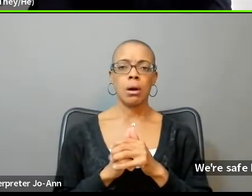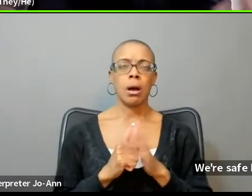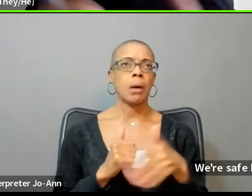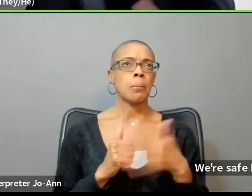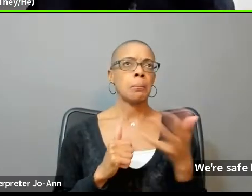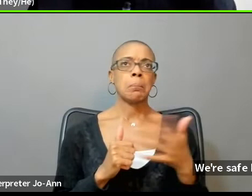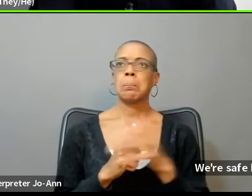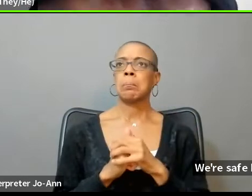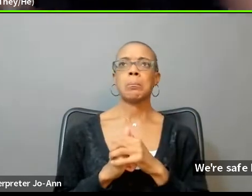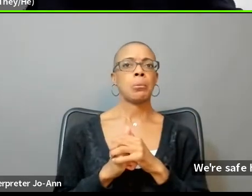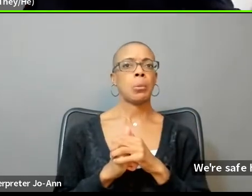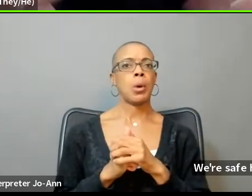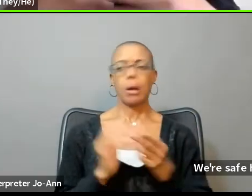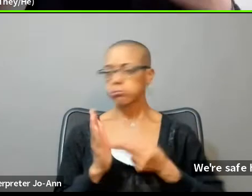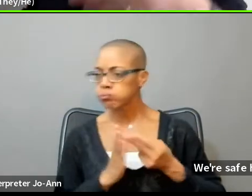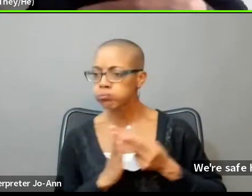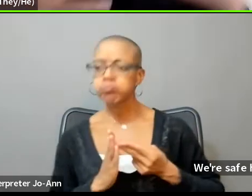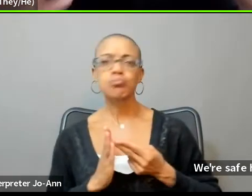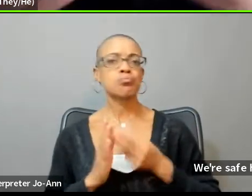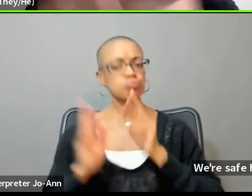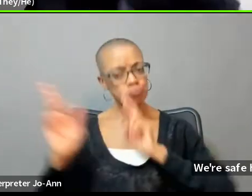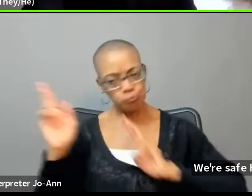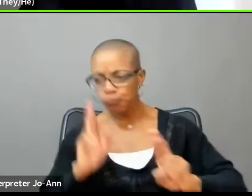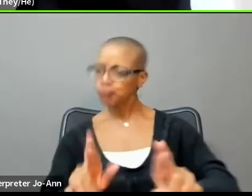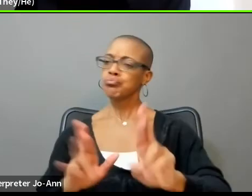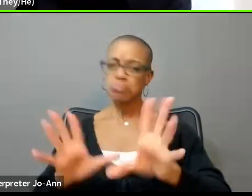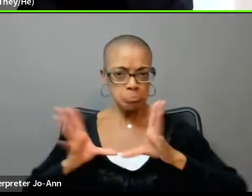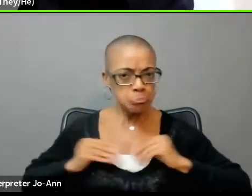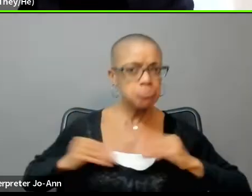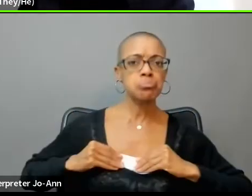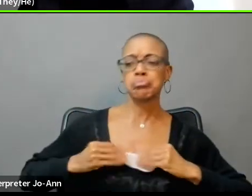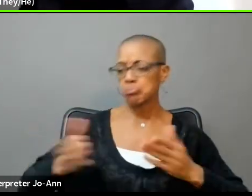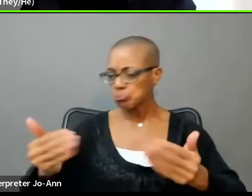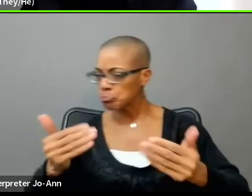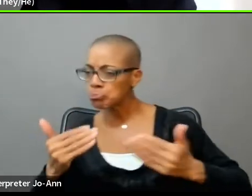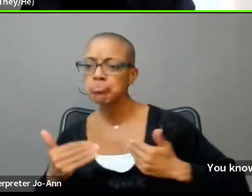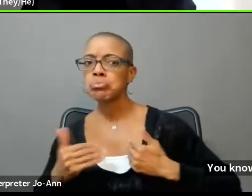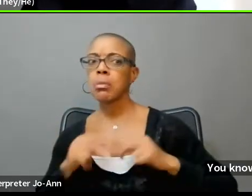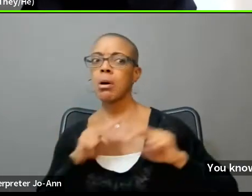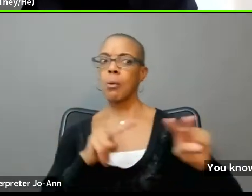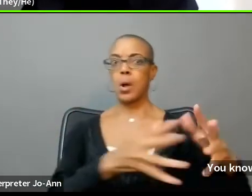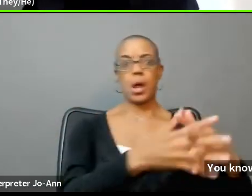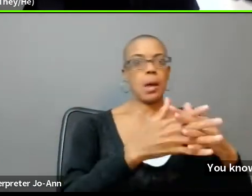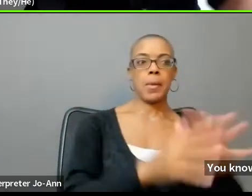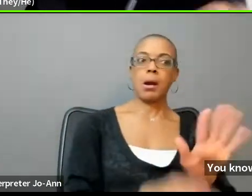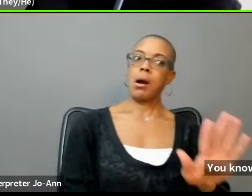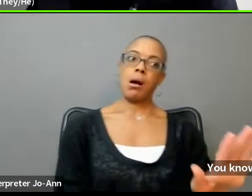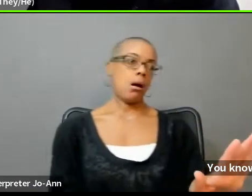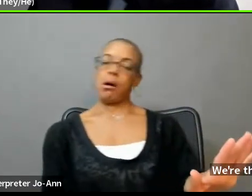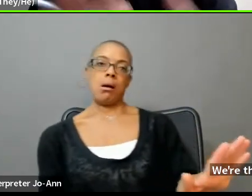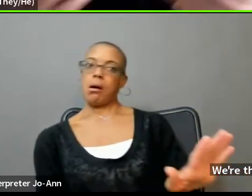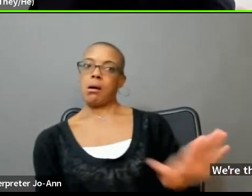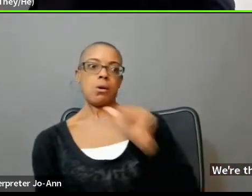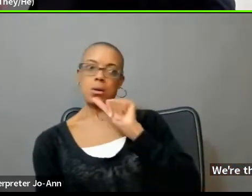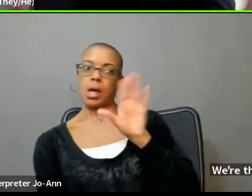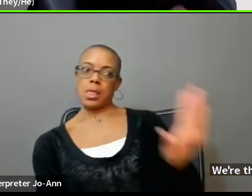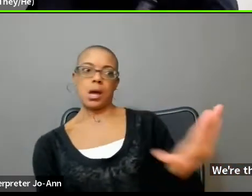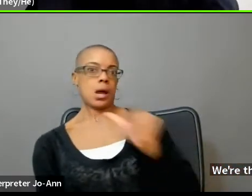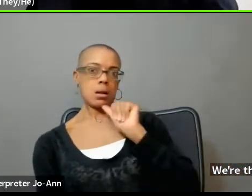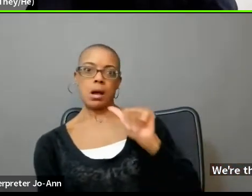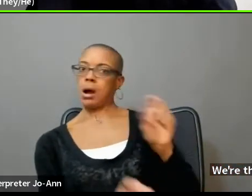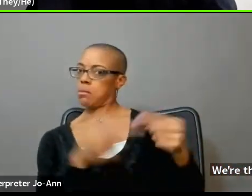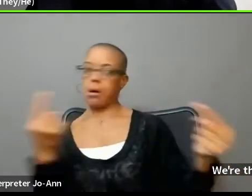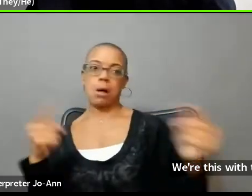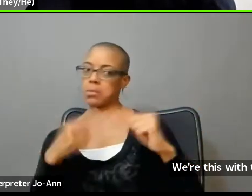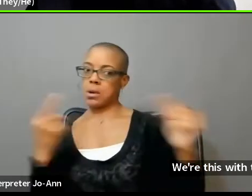we're noble, we're accepting, we're this, we're that. Look over there, the States, we're not that. Whereas we